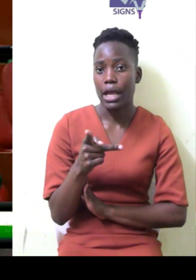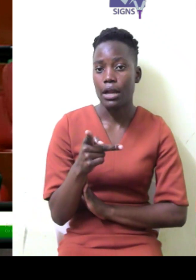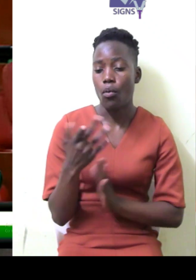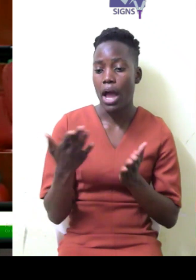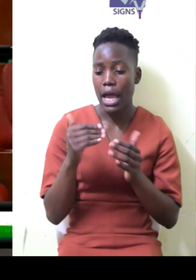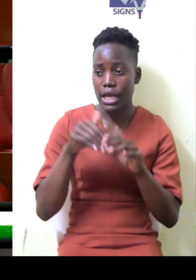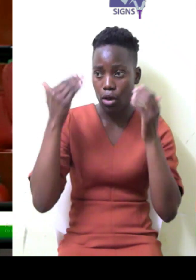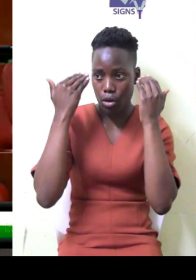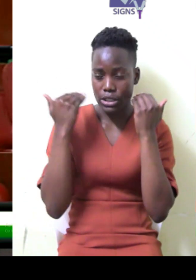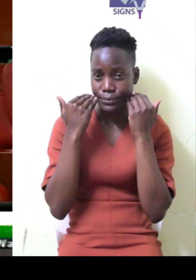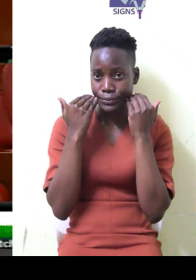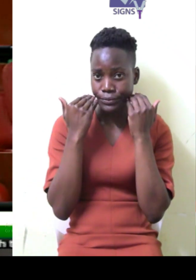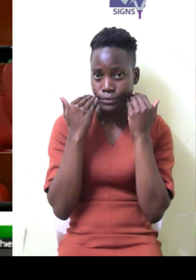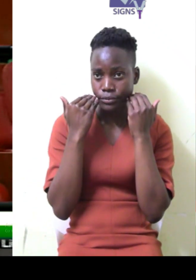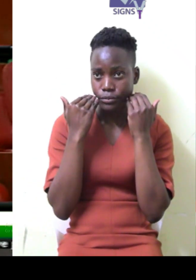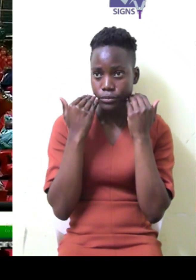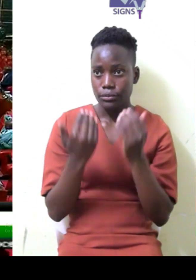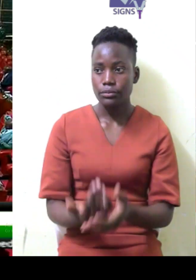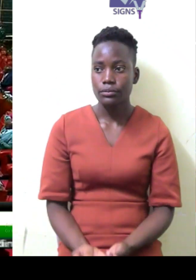So,